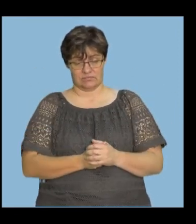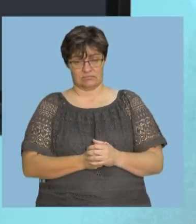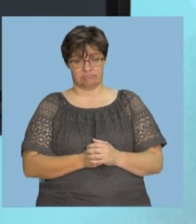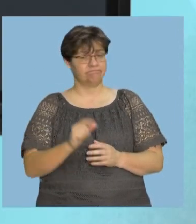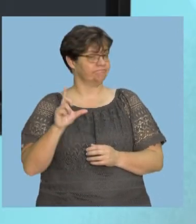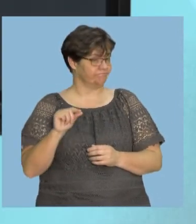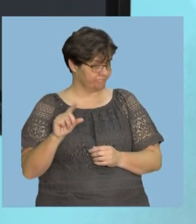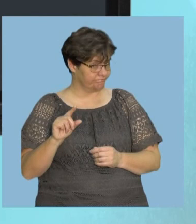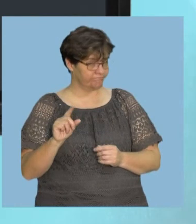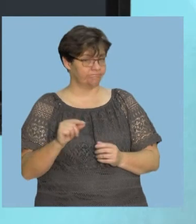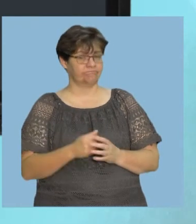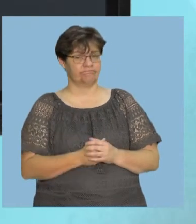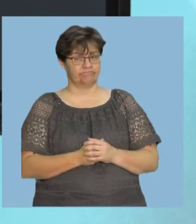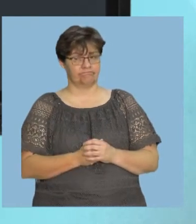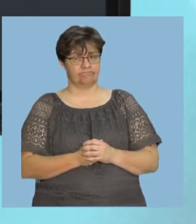Interesting.